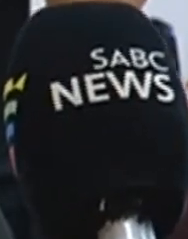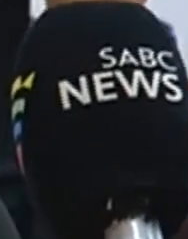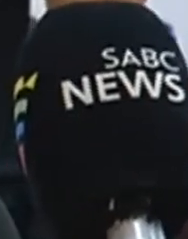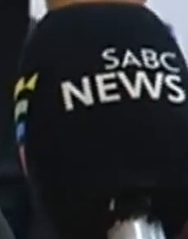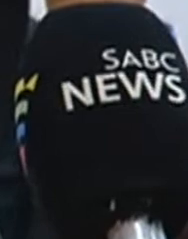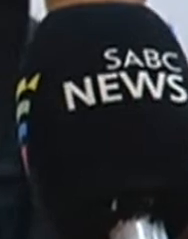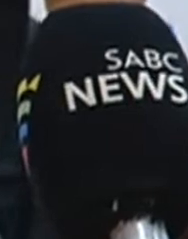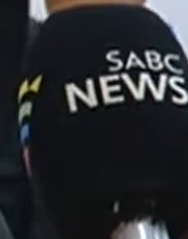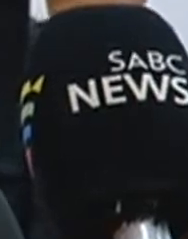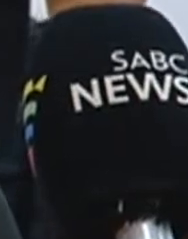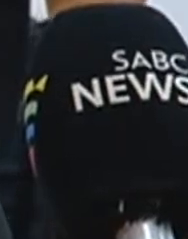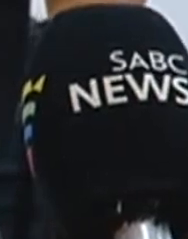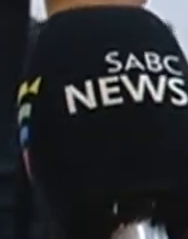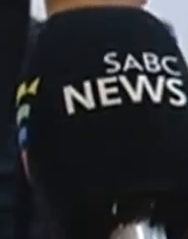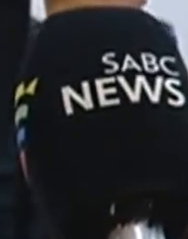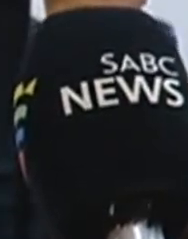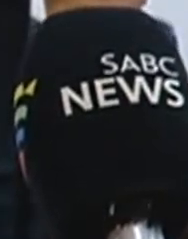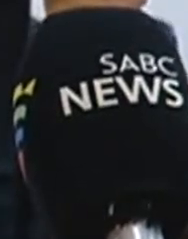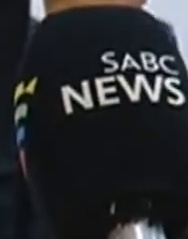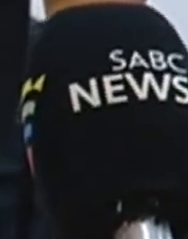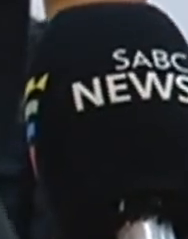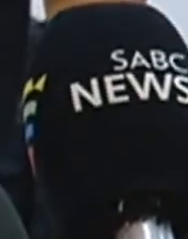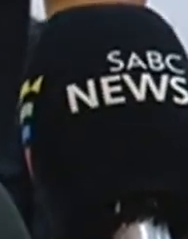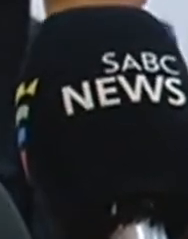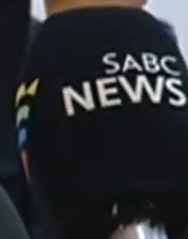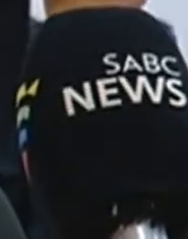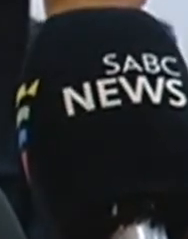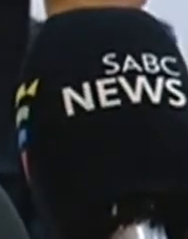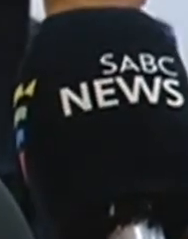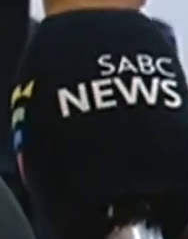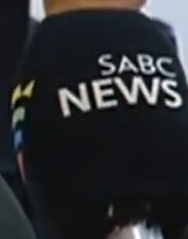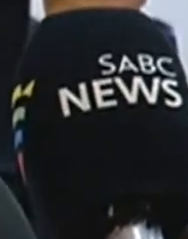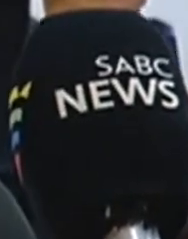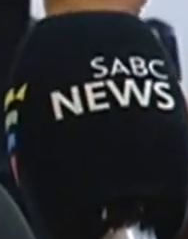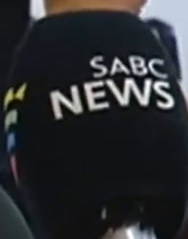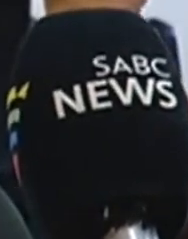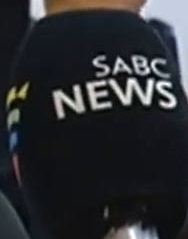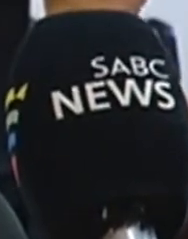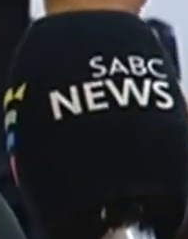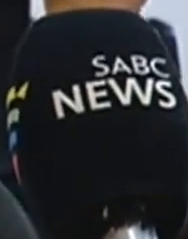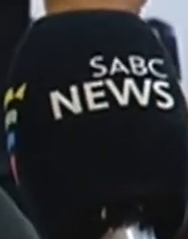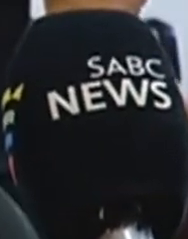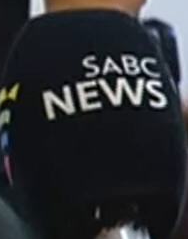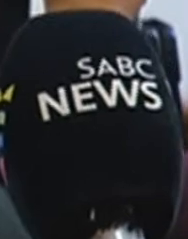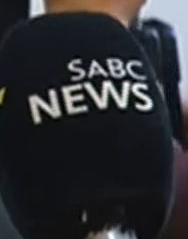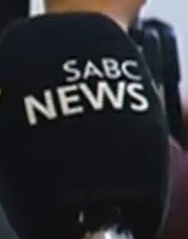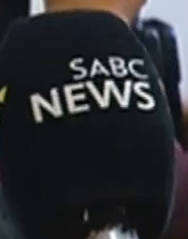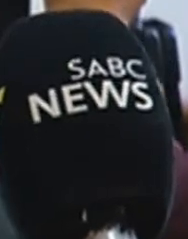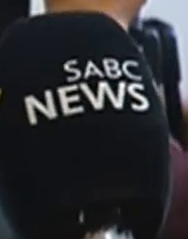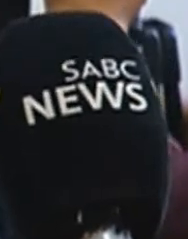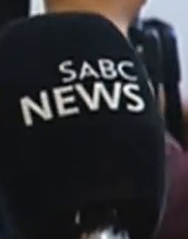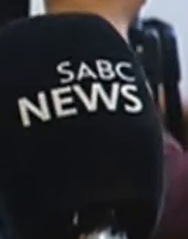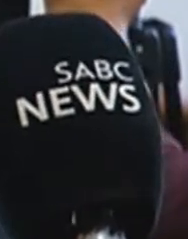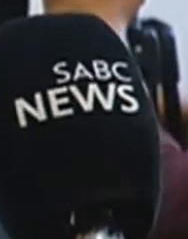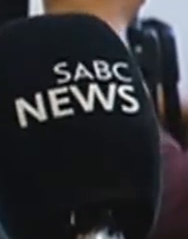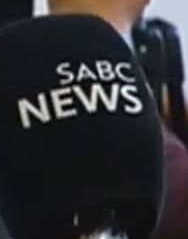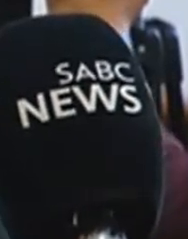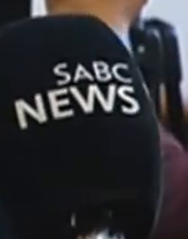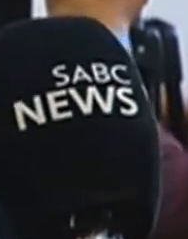that his photos are in circulation as someone who is accused of